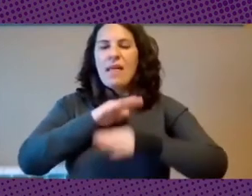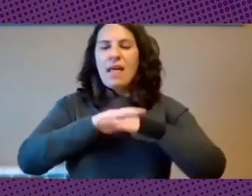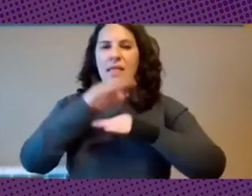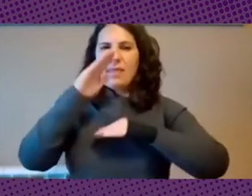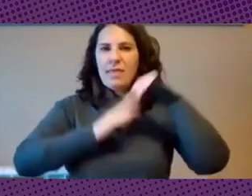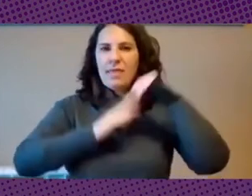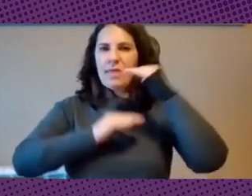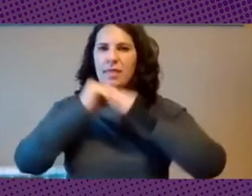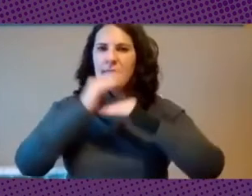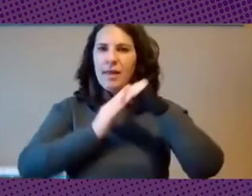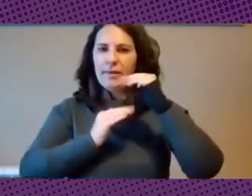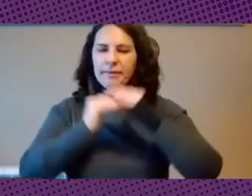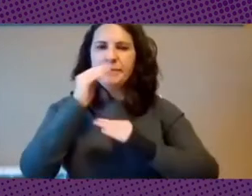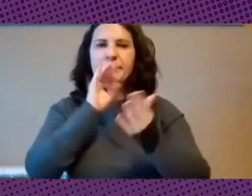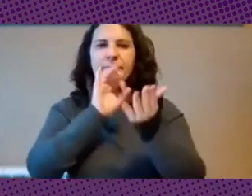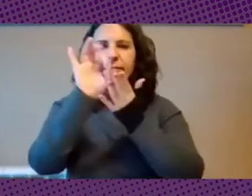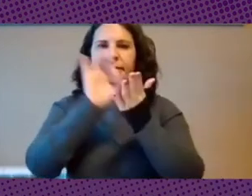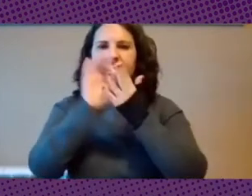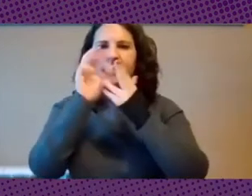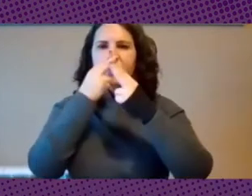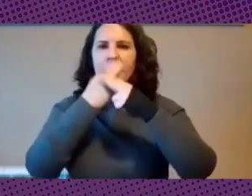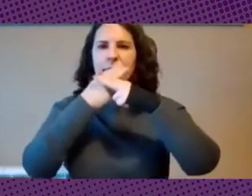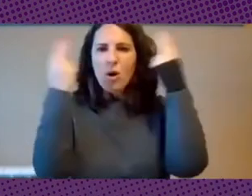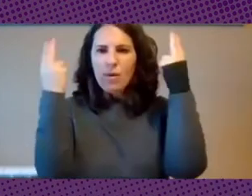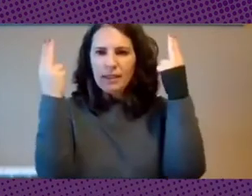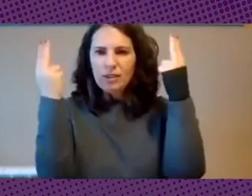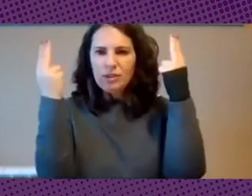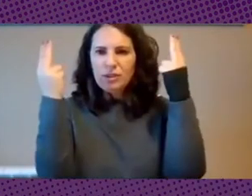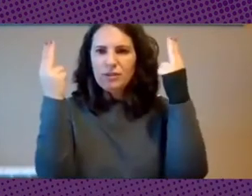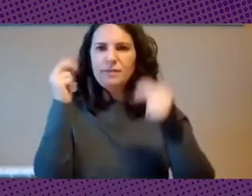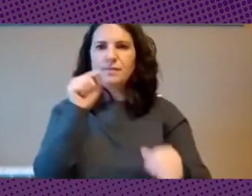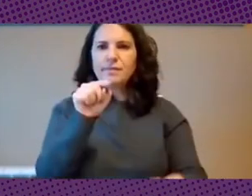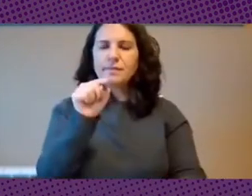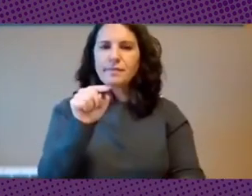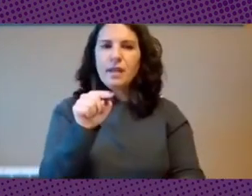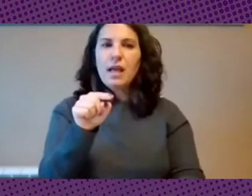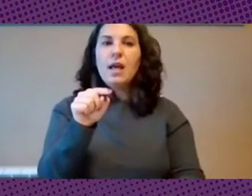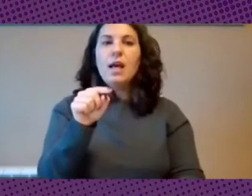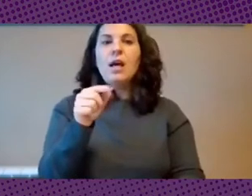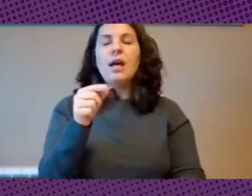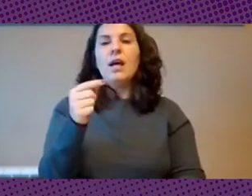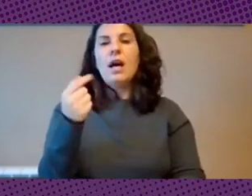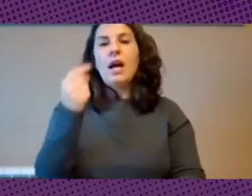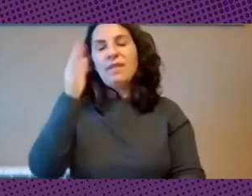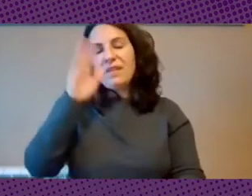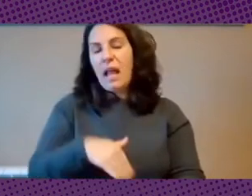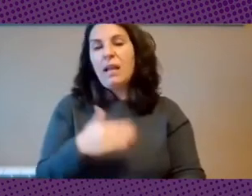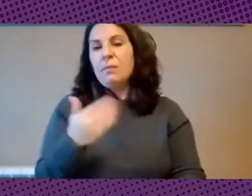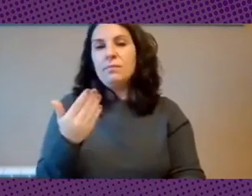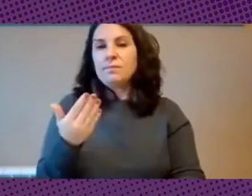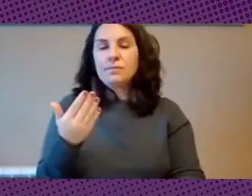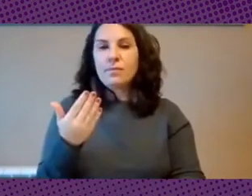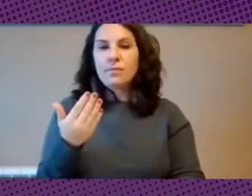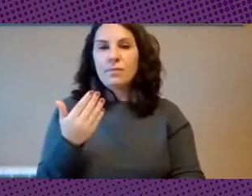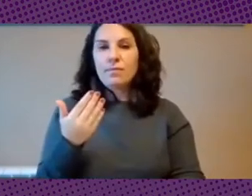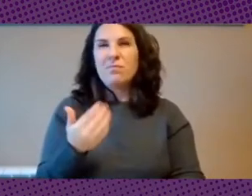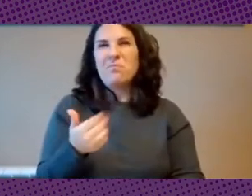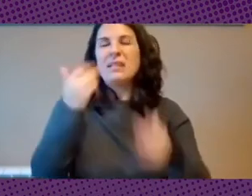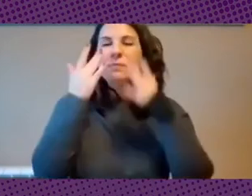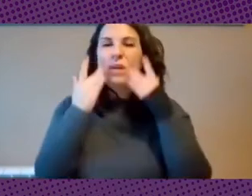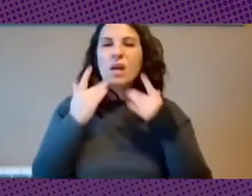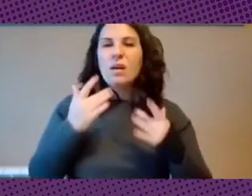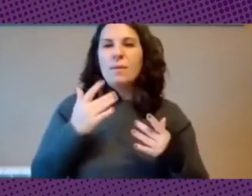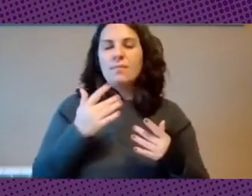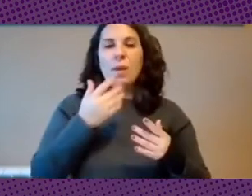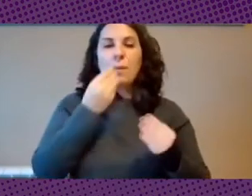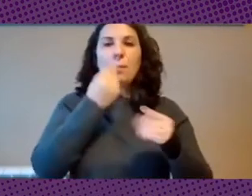services, we are seeing a privatization of public goods that is increasingly mediated through